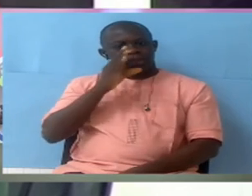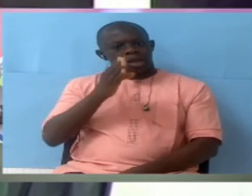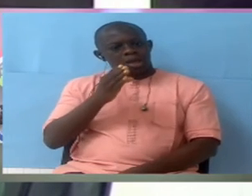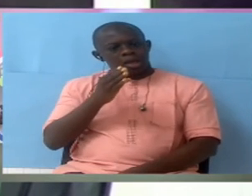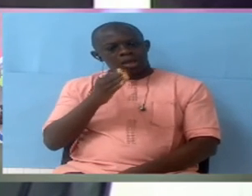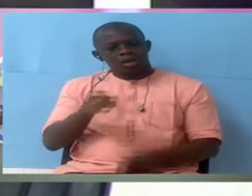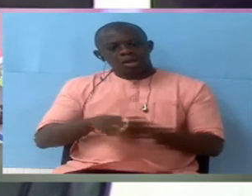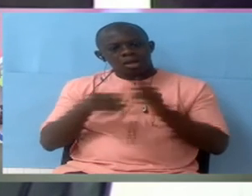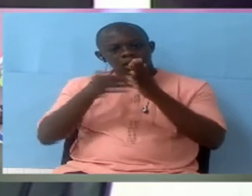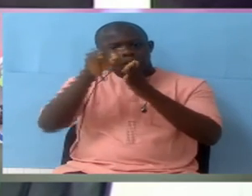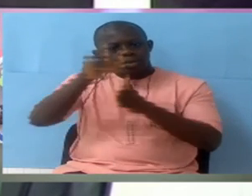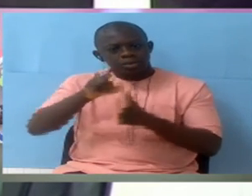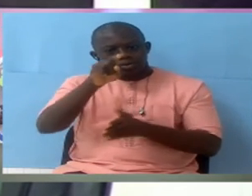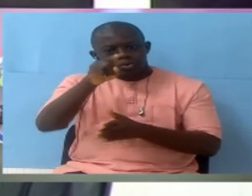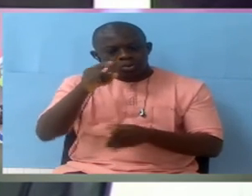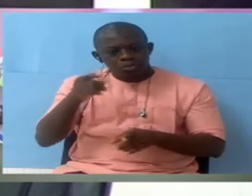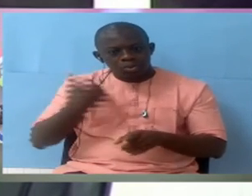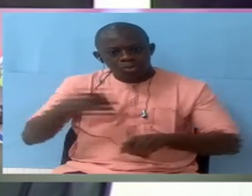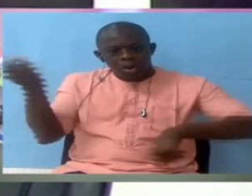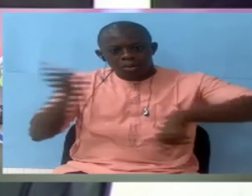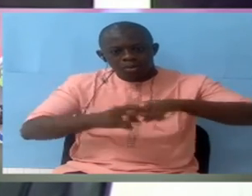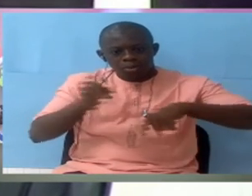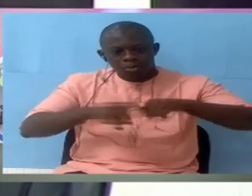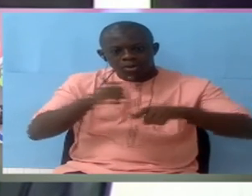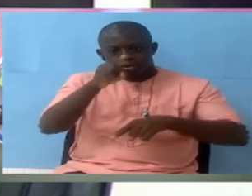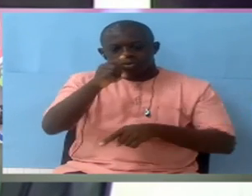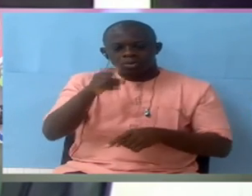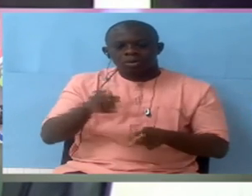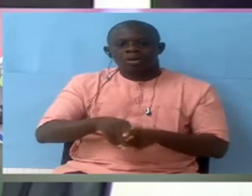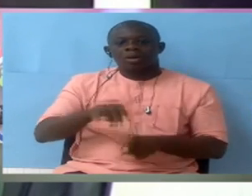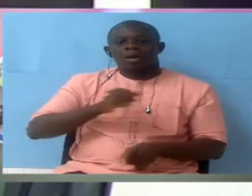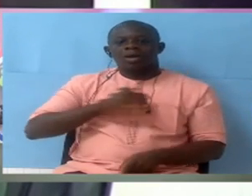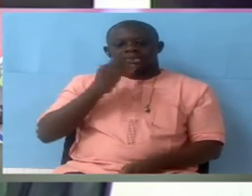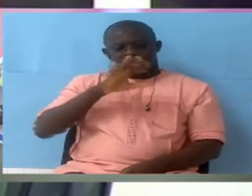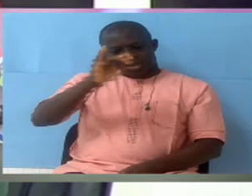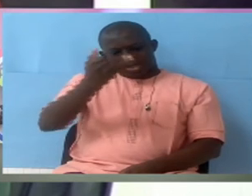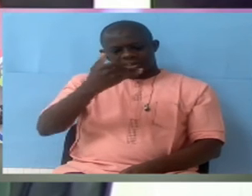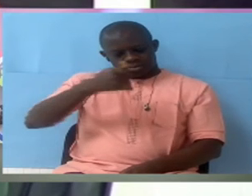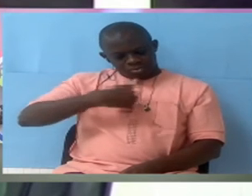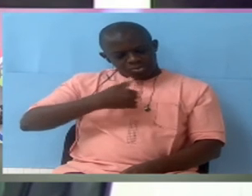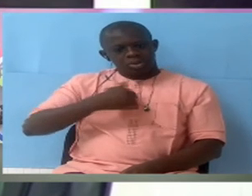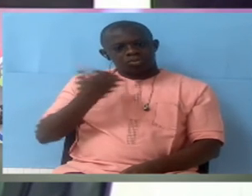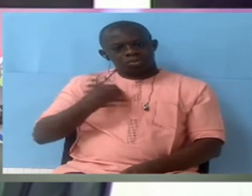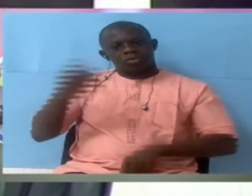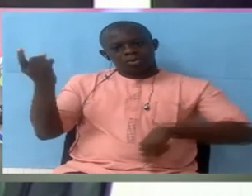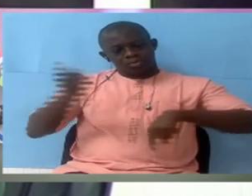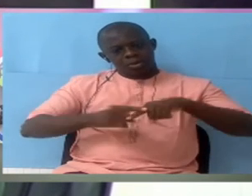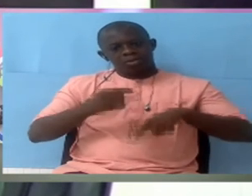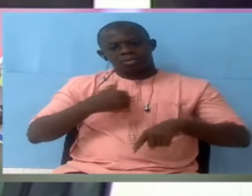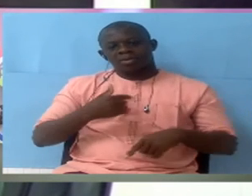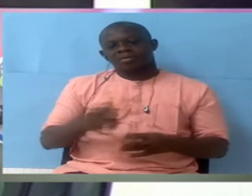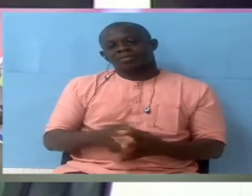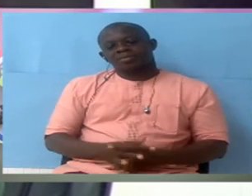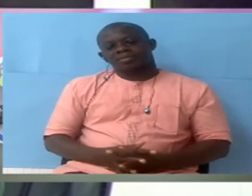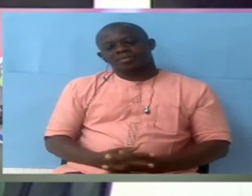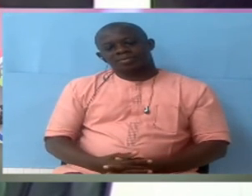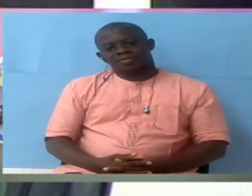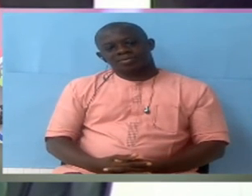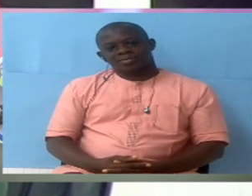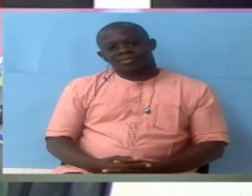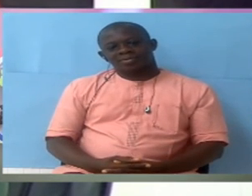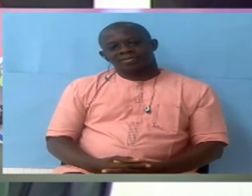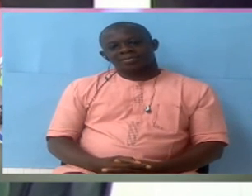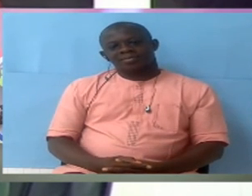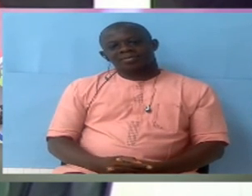beating here. Muna ha commander yow lañ fi don door. I say I'm the very one. Mané ko man la dé. He said